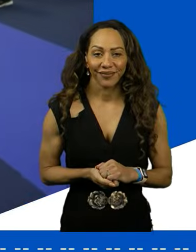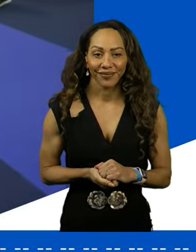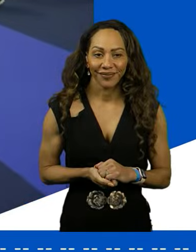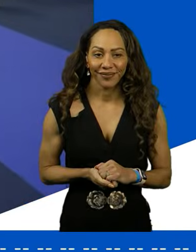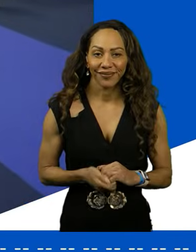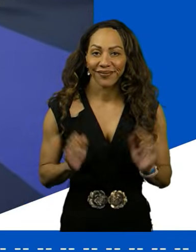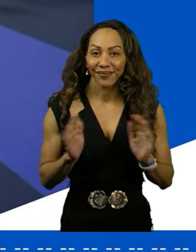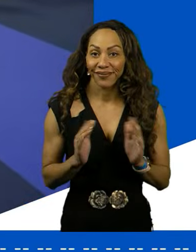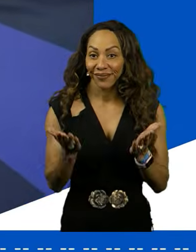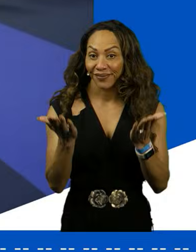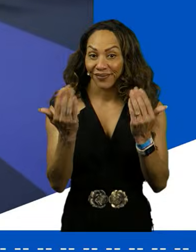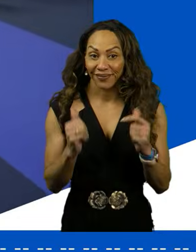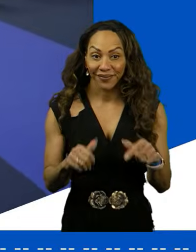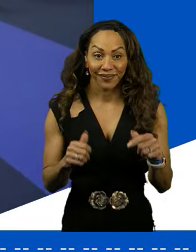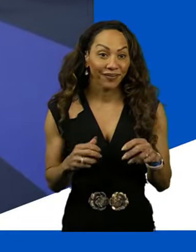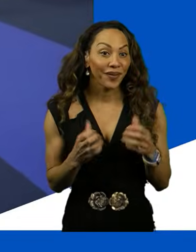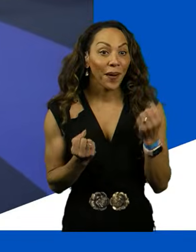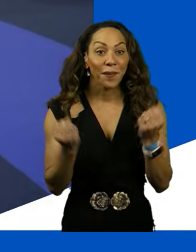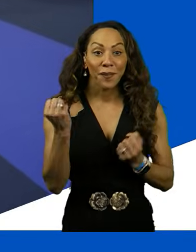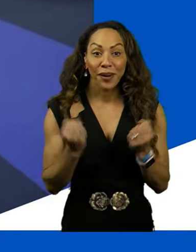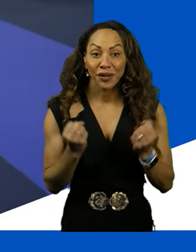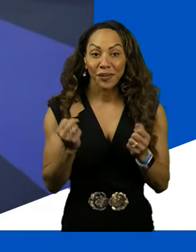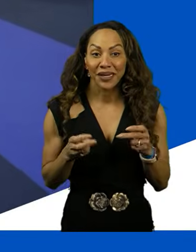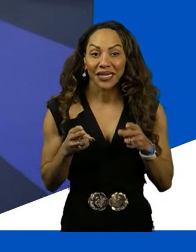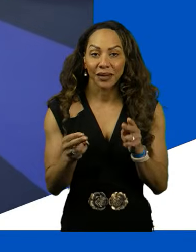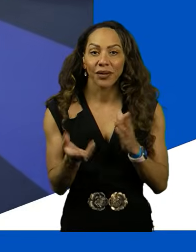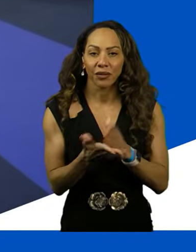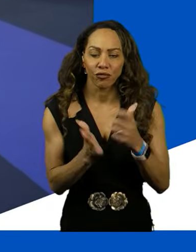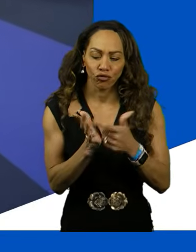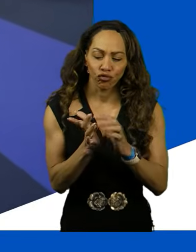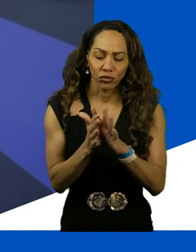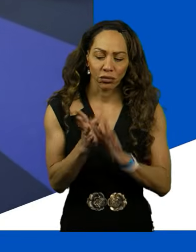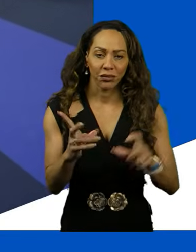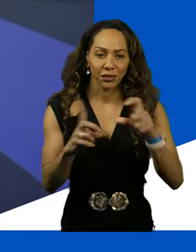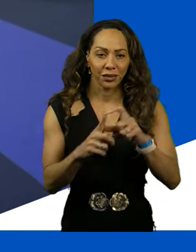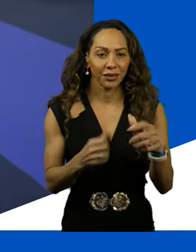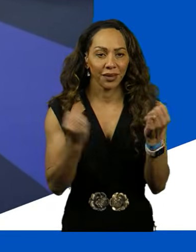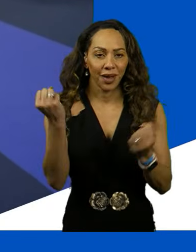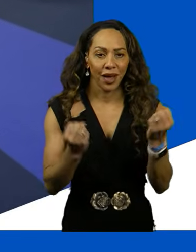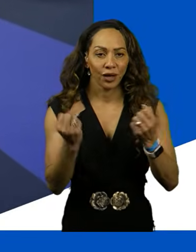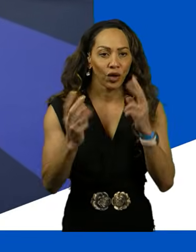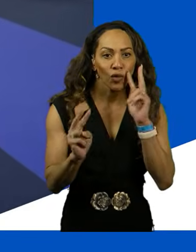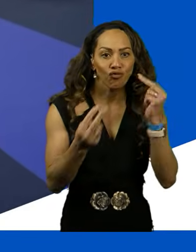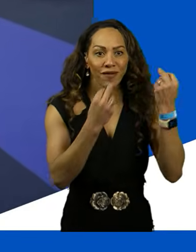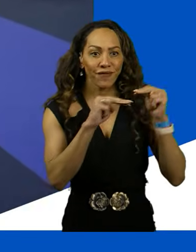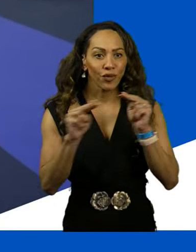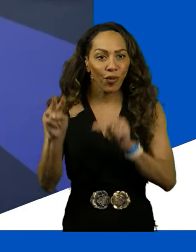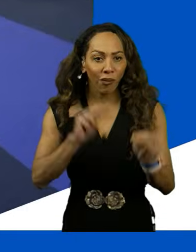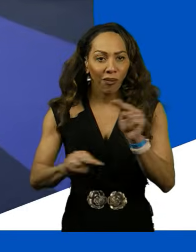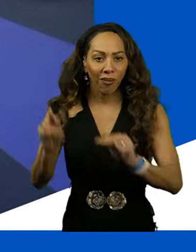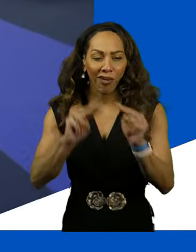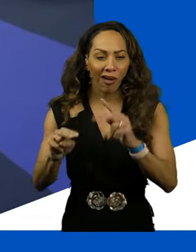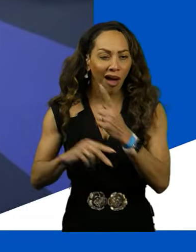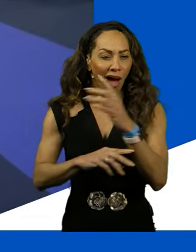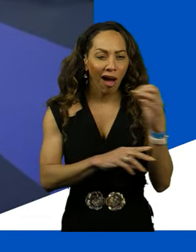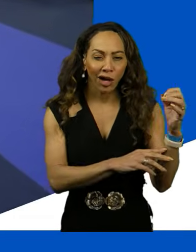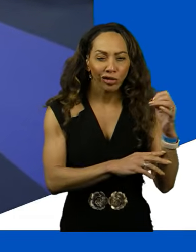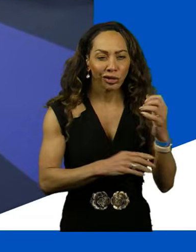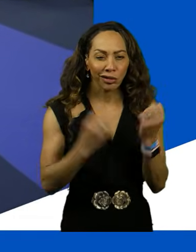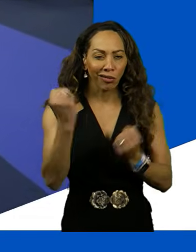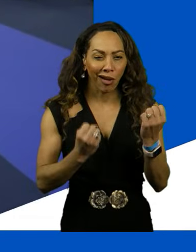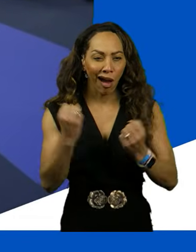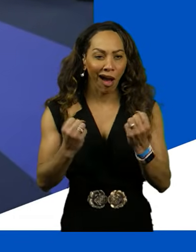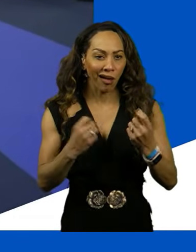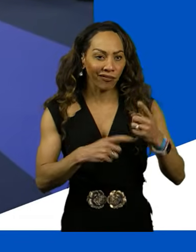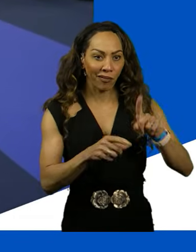Hello and welcome to Motability Scheme Live. My name's Richard, I'm a car reviewer and I drive hundreds of cars each year, and something that I drove recently and